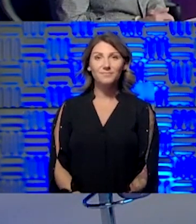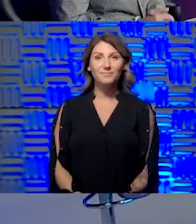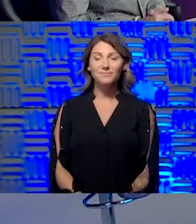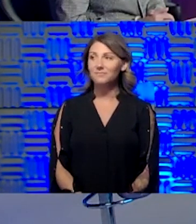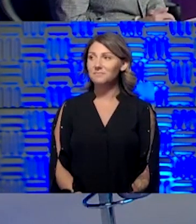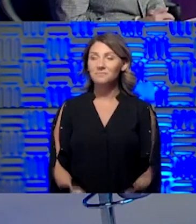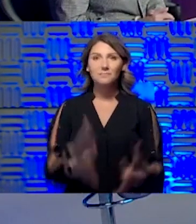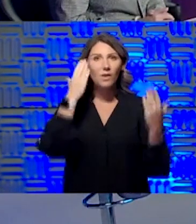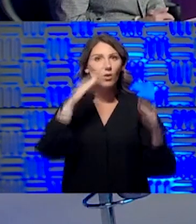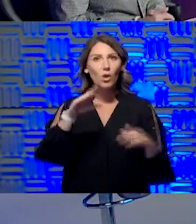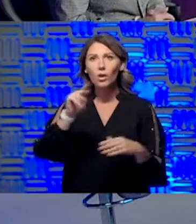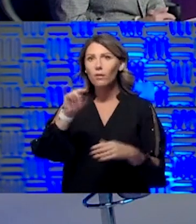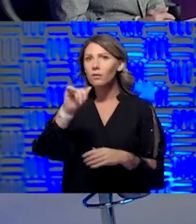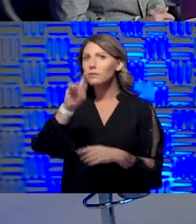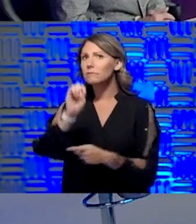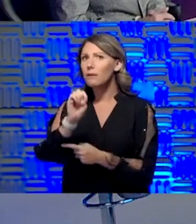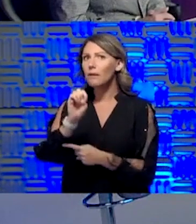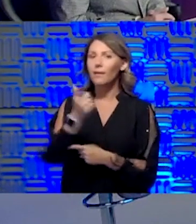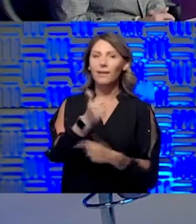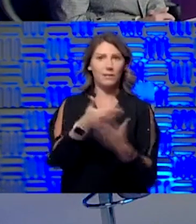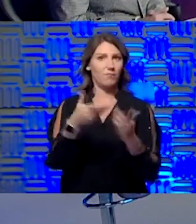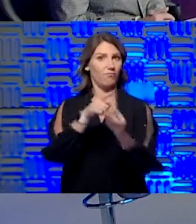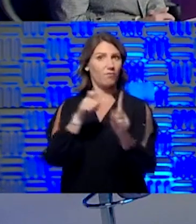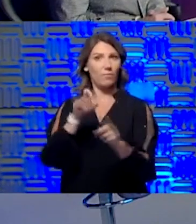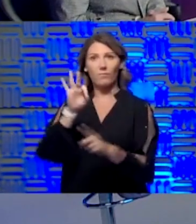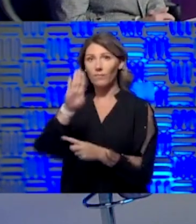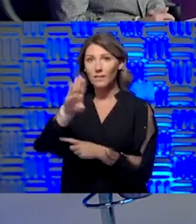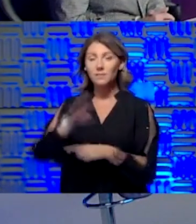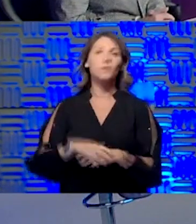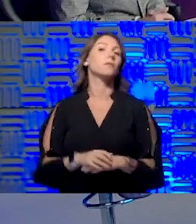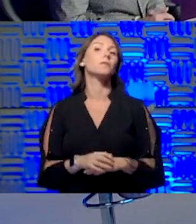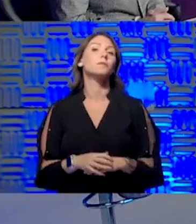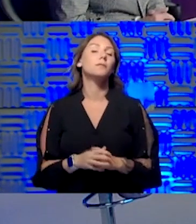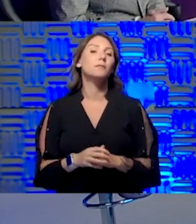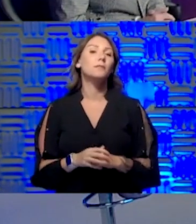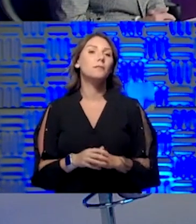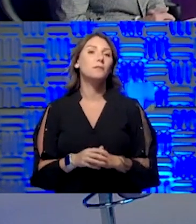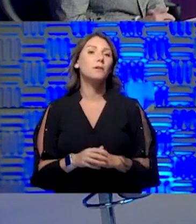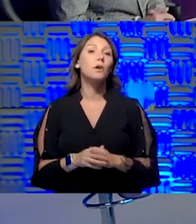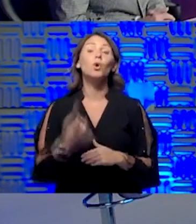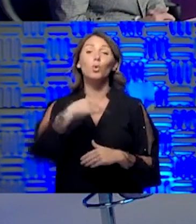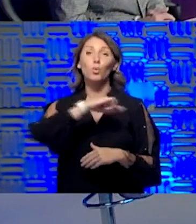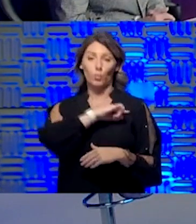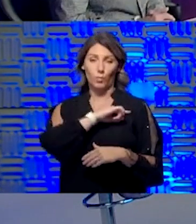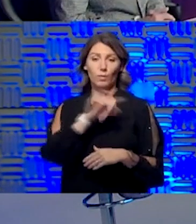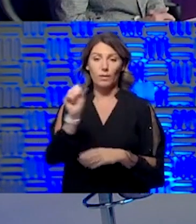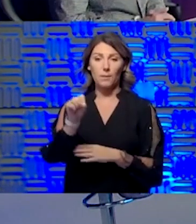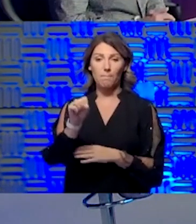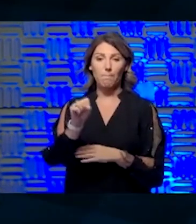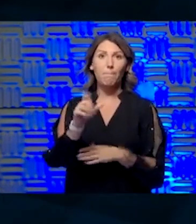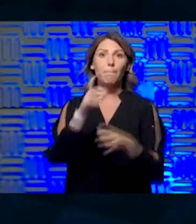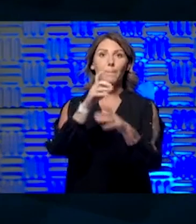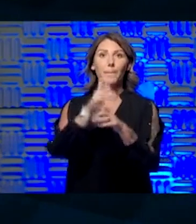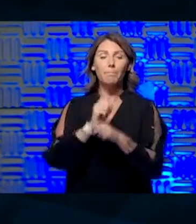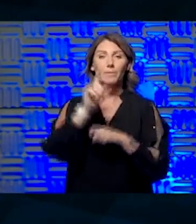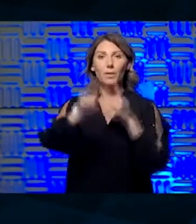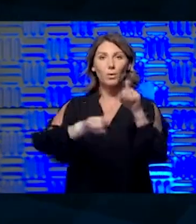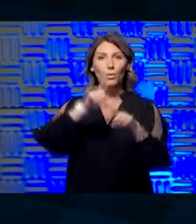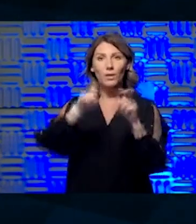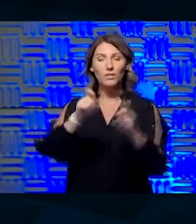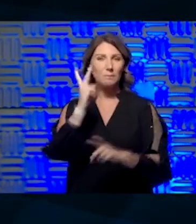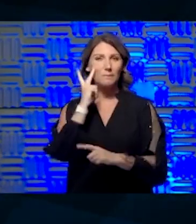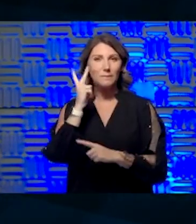this is a cautious time for us as individuals, we believe, but also for businesses as well to be smart. Yeah, it sure is. And